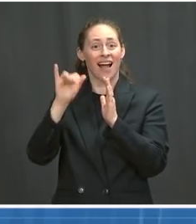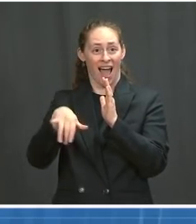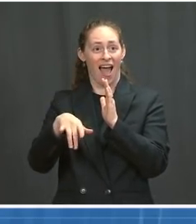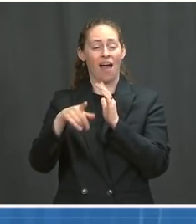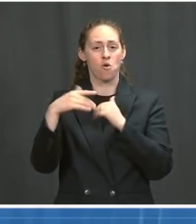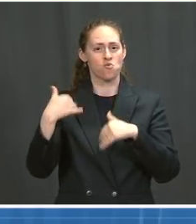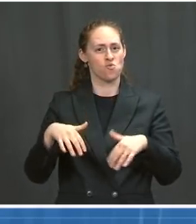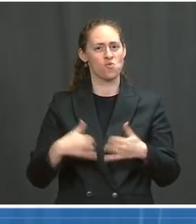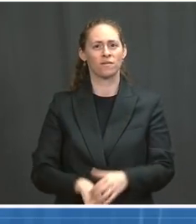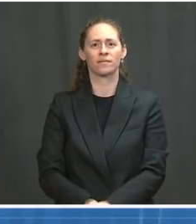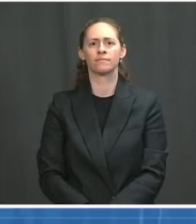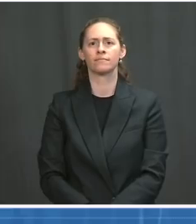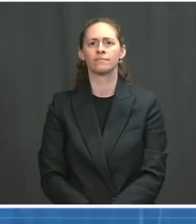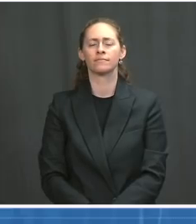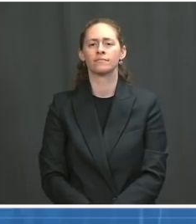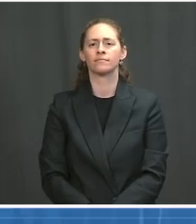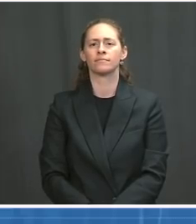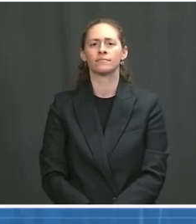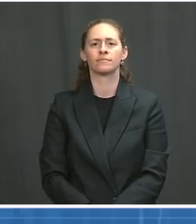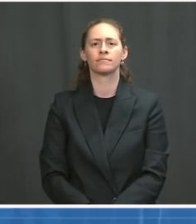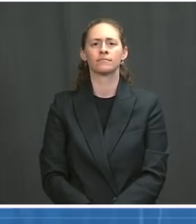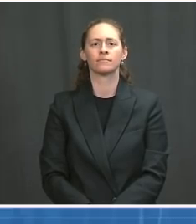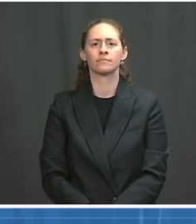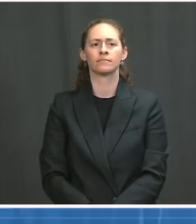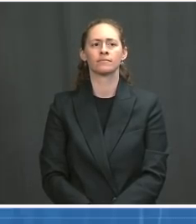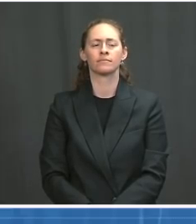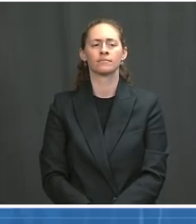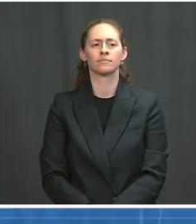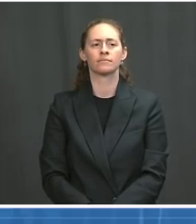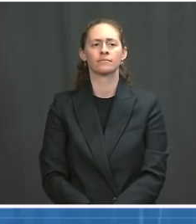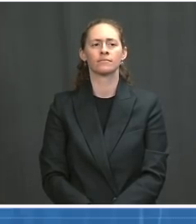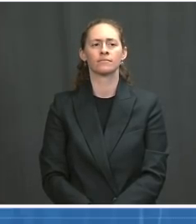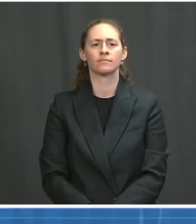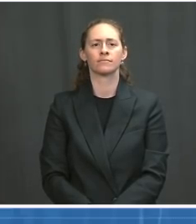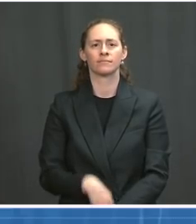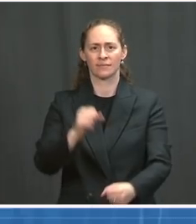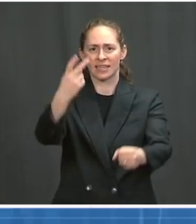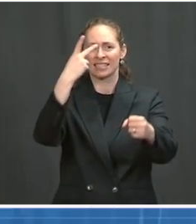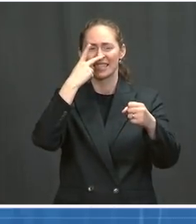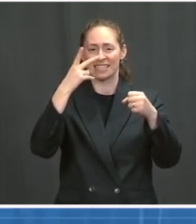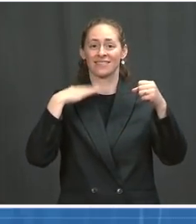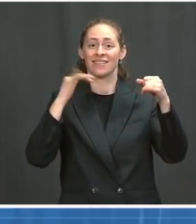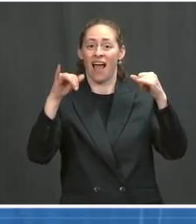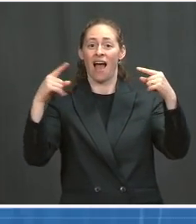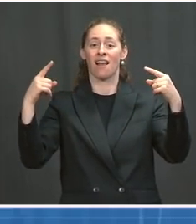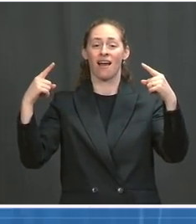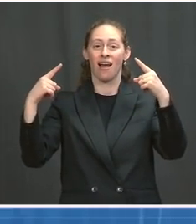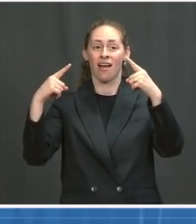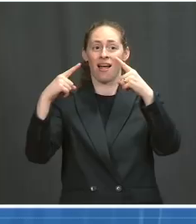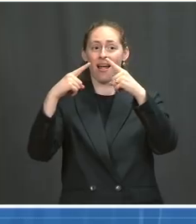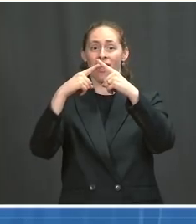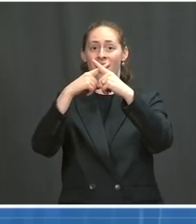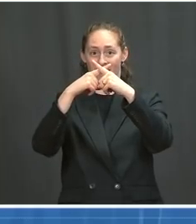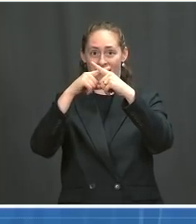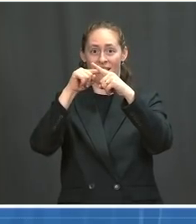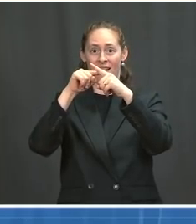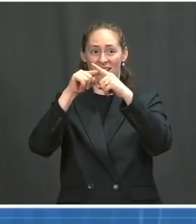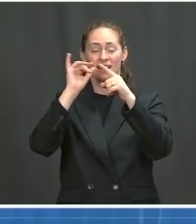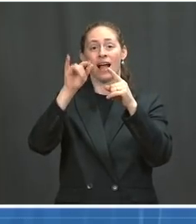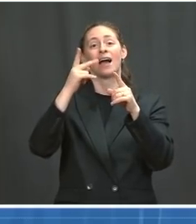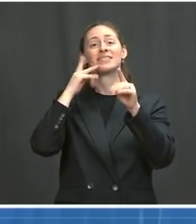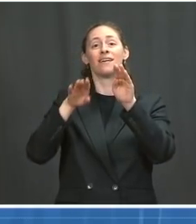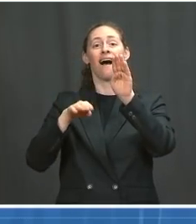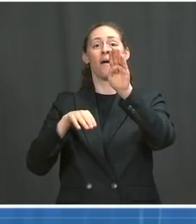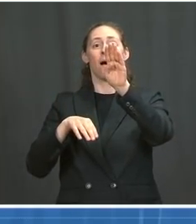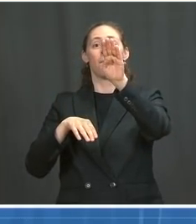crossroads that you've heard Dr. Walensky and I talk about in the past, where the vaccine doses kept on coming up and